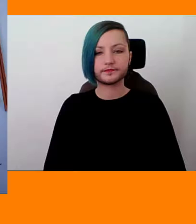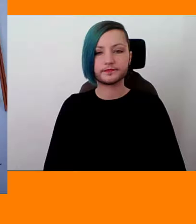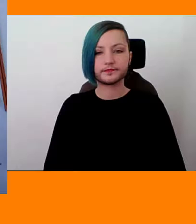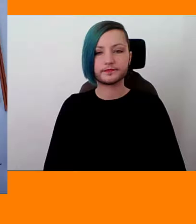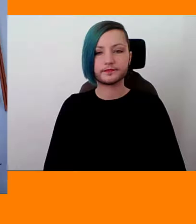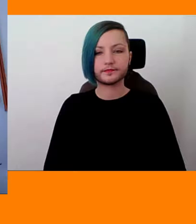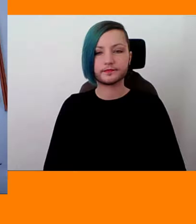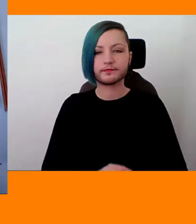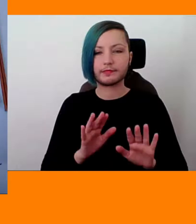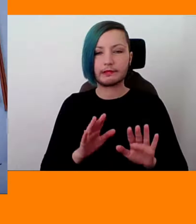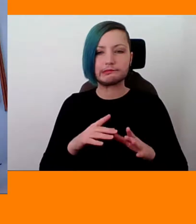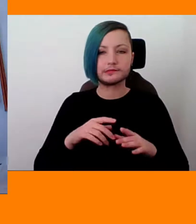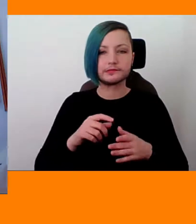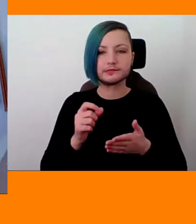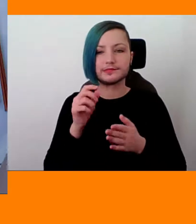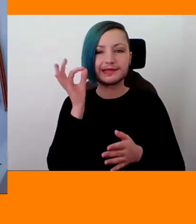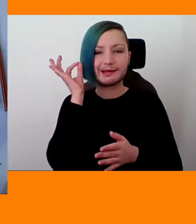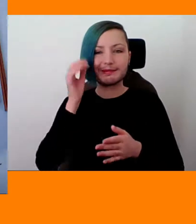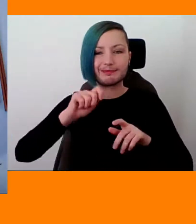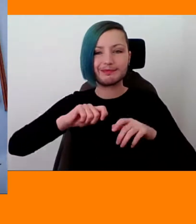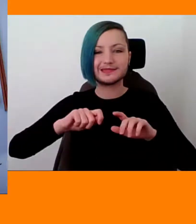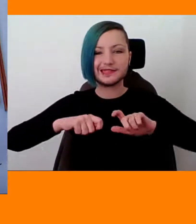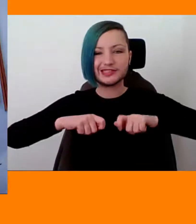Bear with me, I've got a broken pencil.